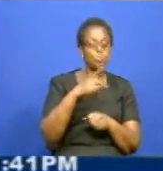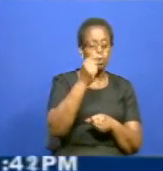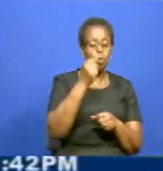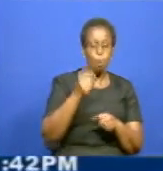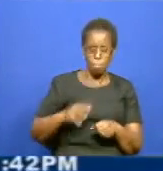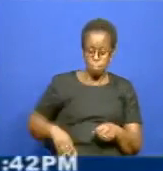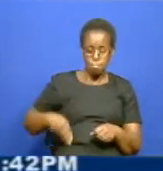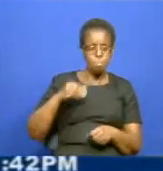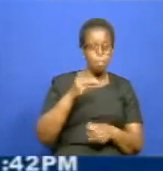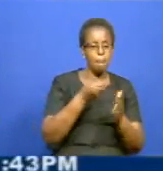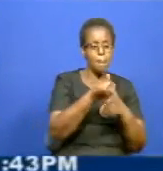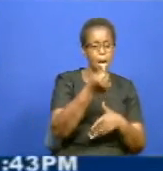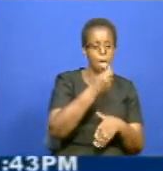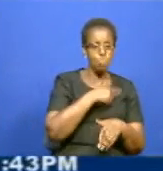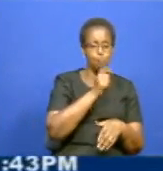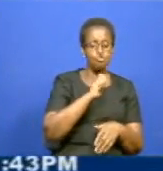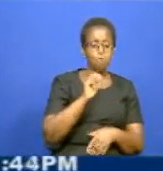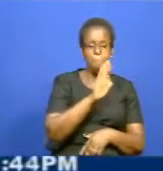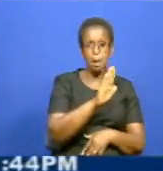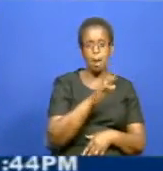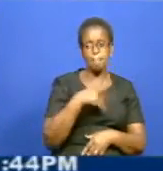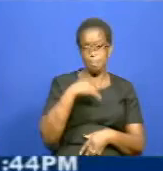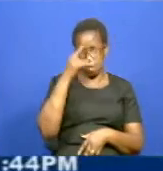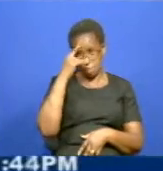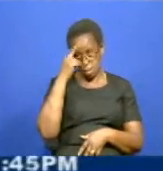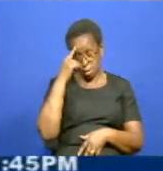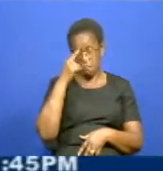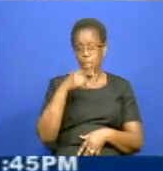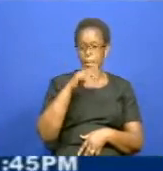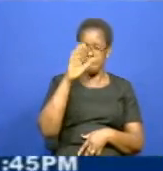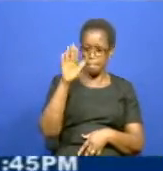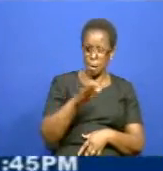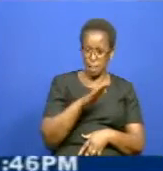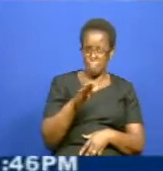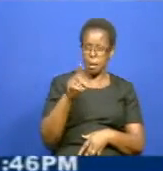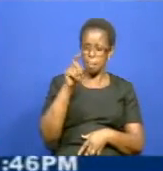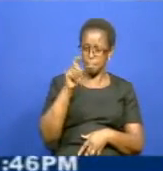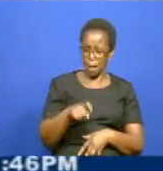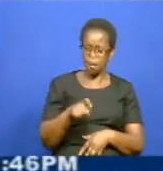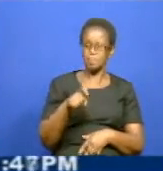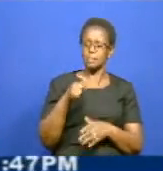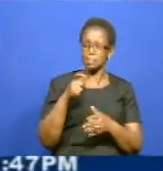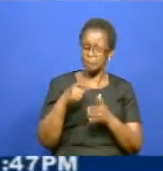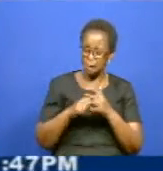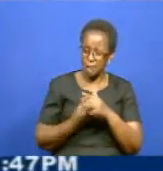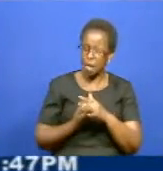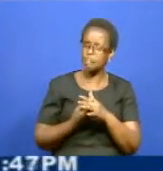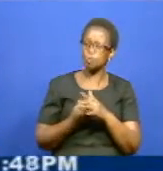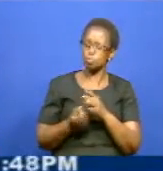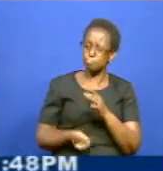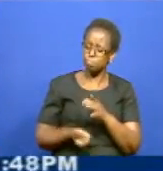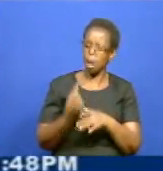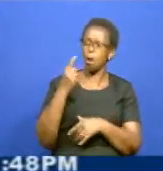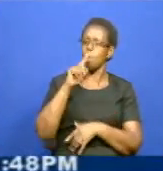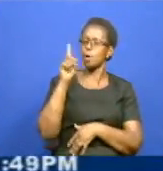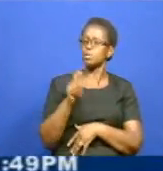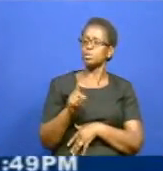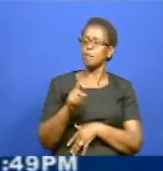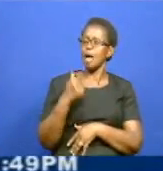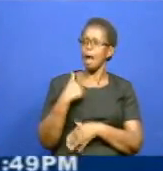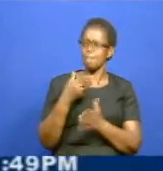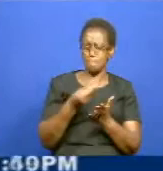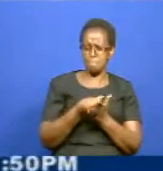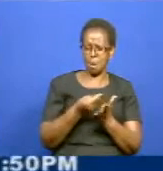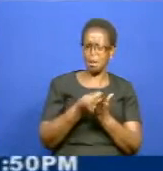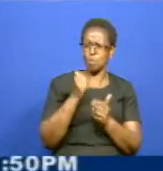this parliament must now, venture into uncharted territories and asking, there's a lot of money which is normally assigned to